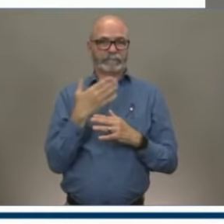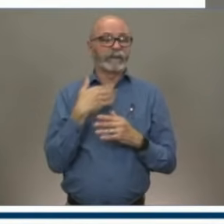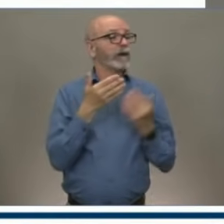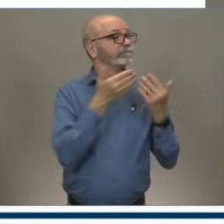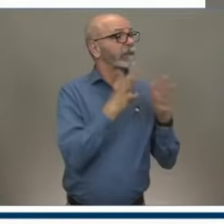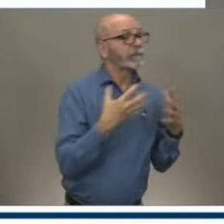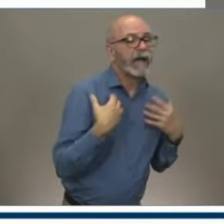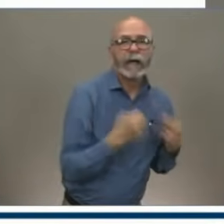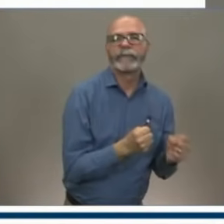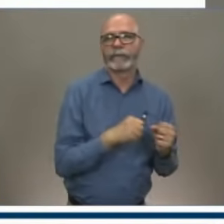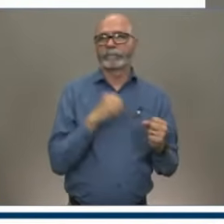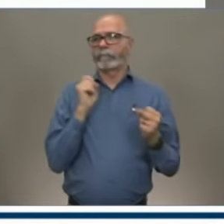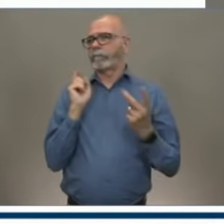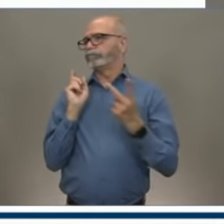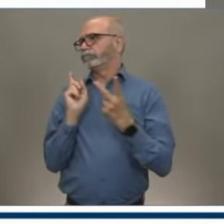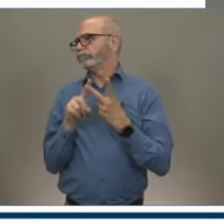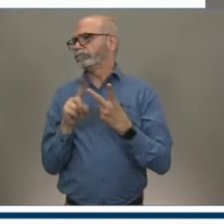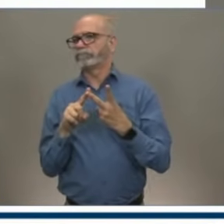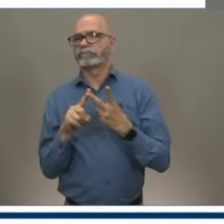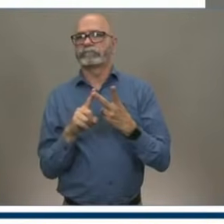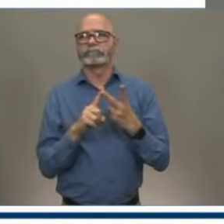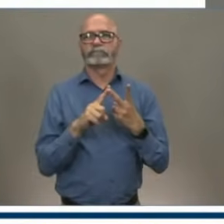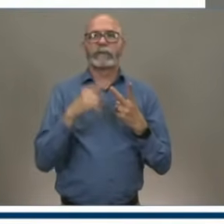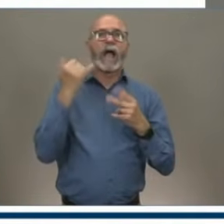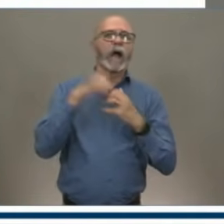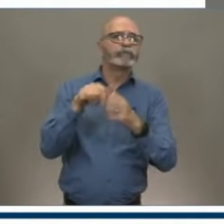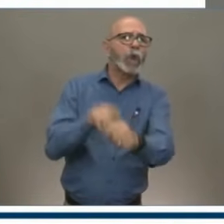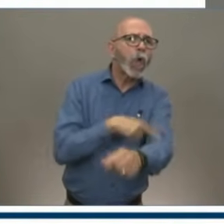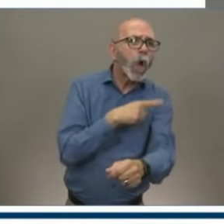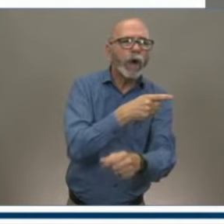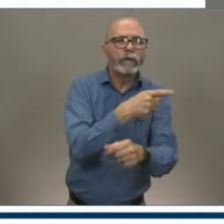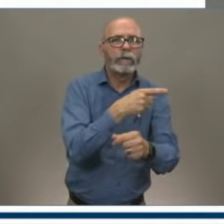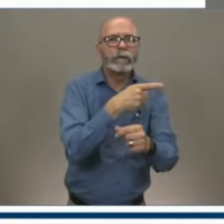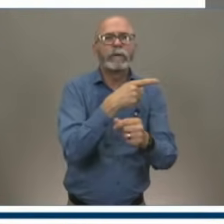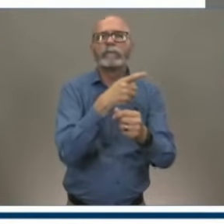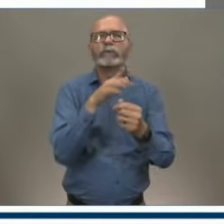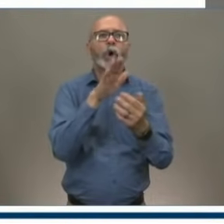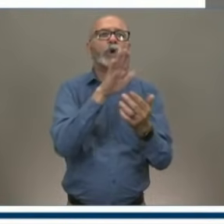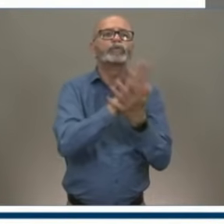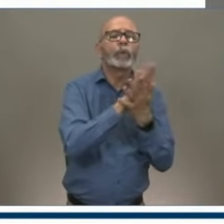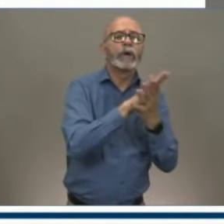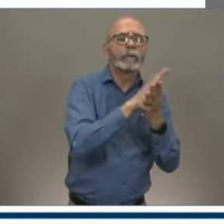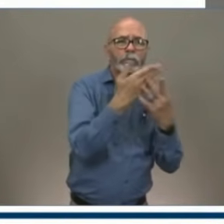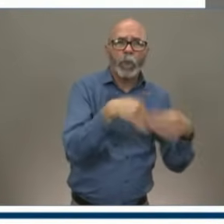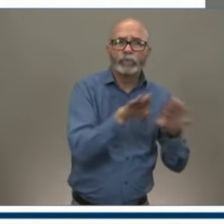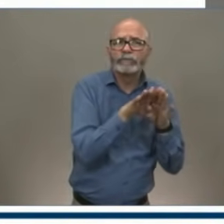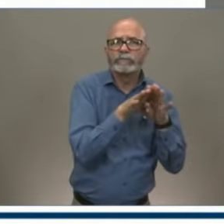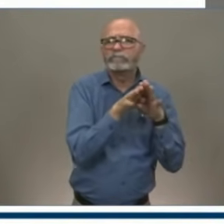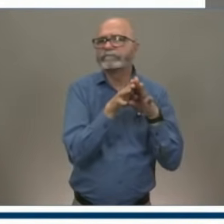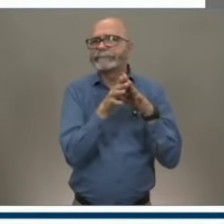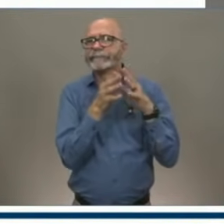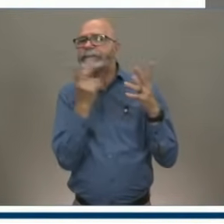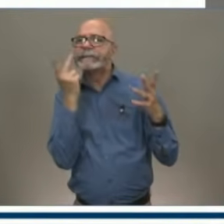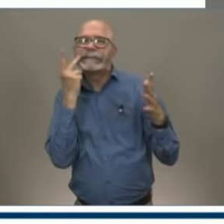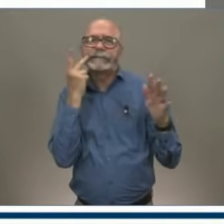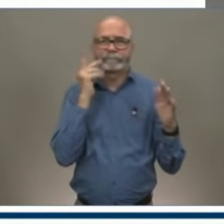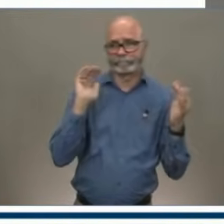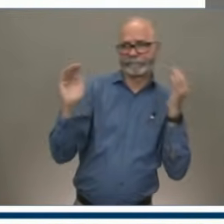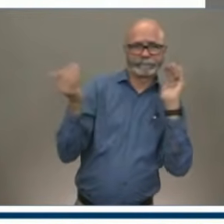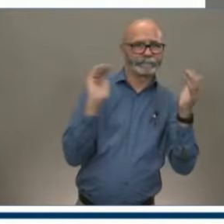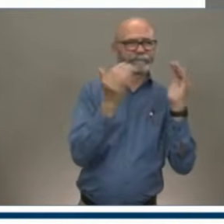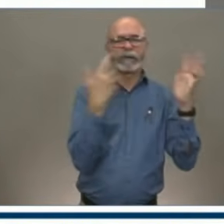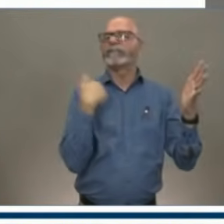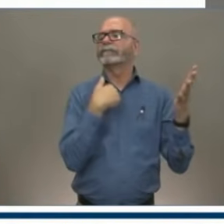operational factors that go into say how long we're going to close a school down. And we're always going to err on the side of caution. And